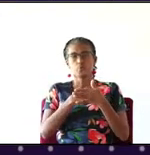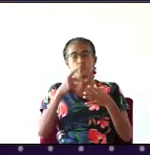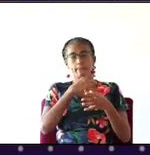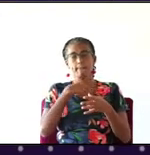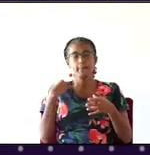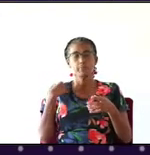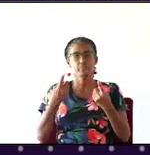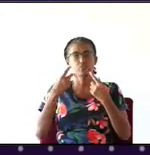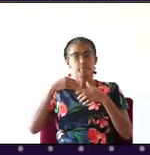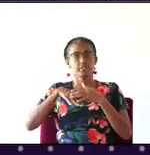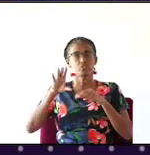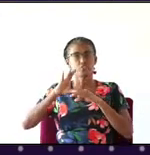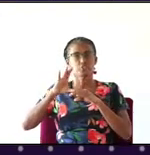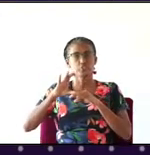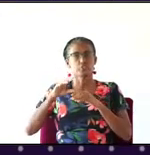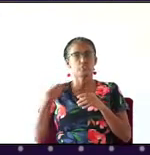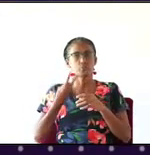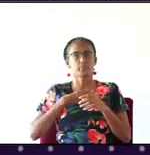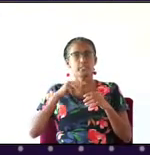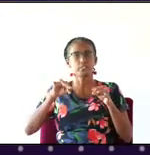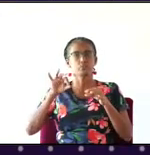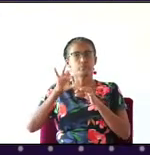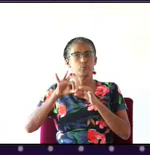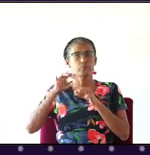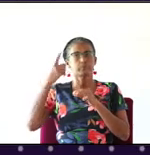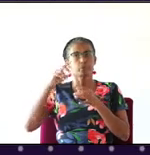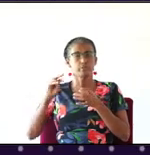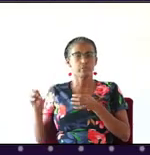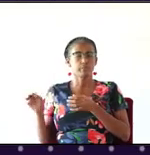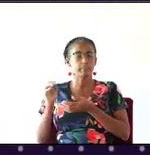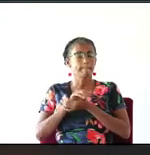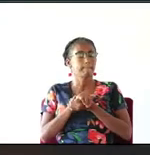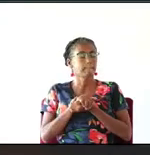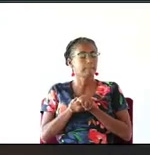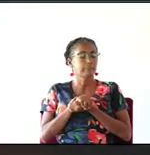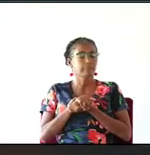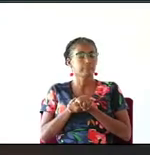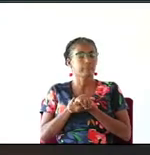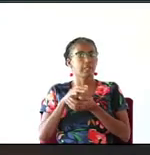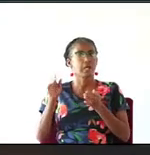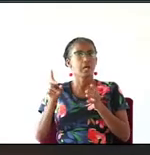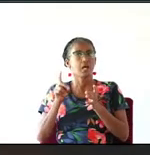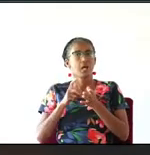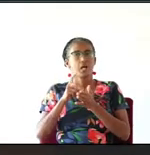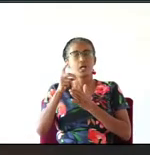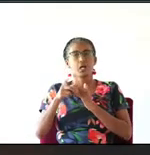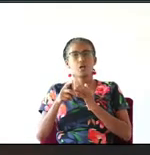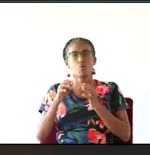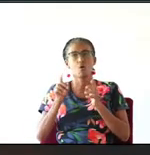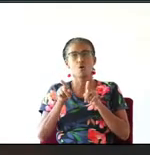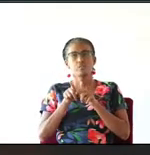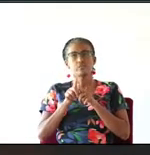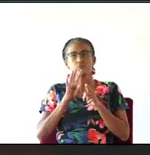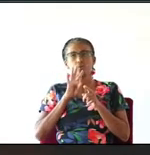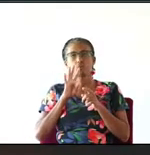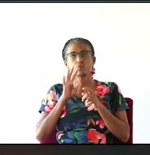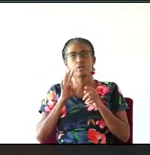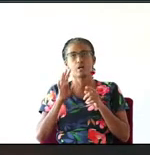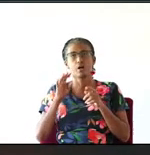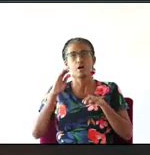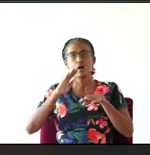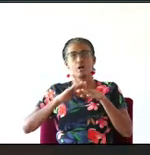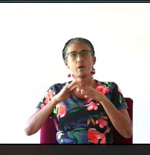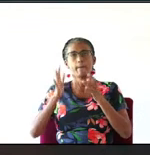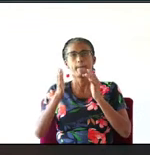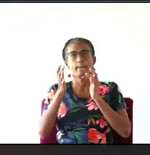Bible, this morning's reading, this is just 1-3 chapters a day. You can get through the Bible in a year. And so the reading today is